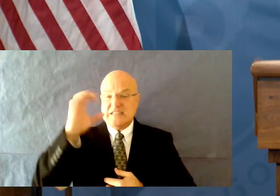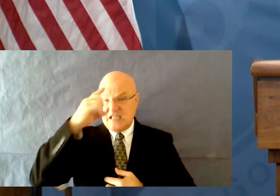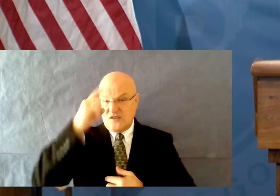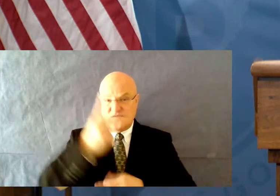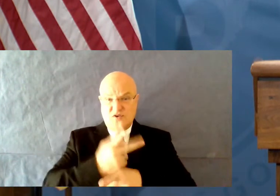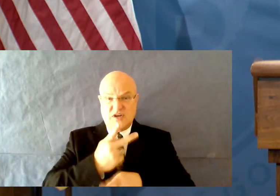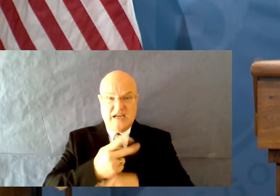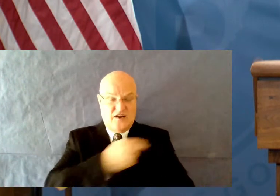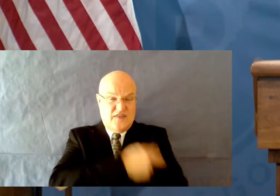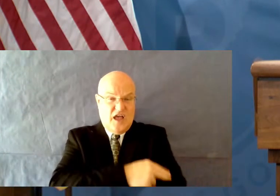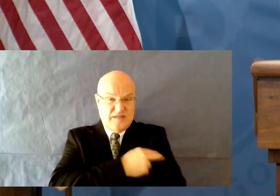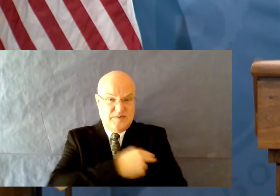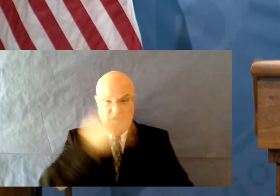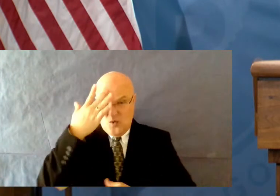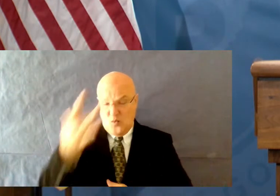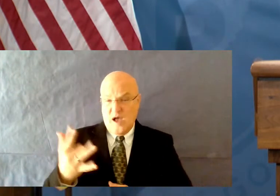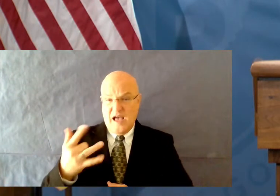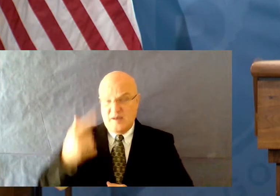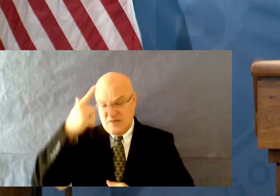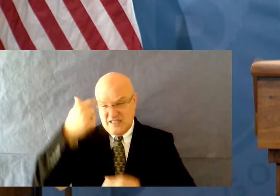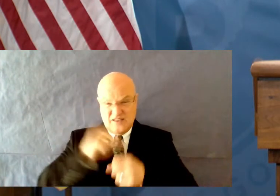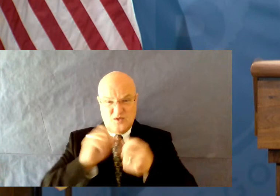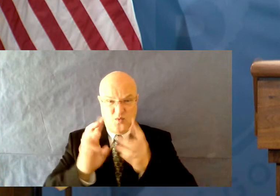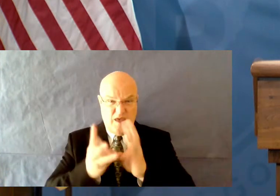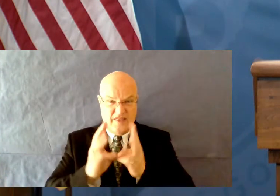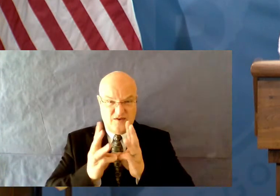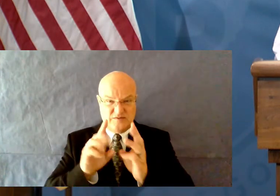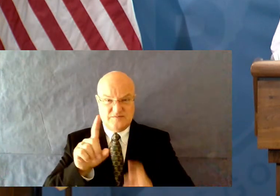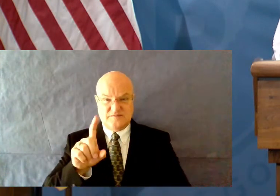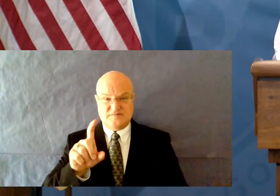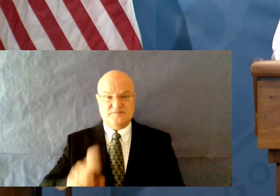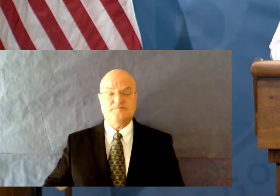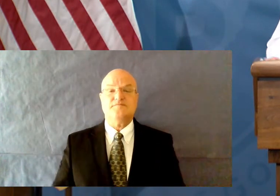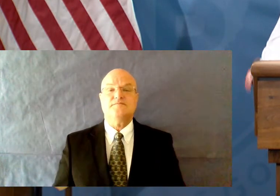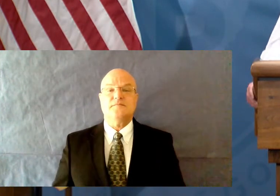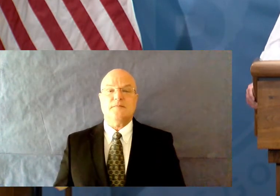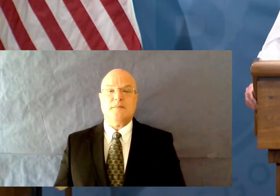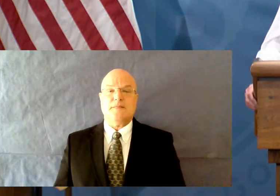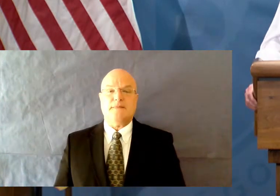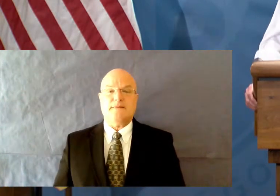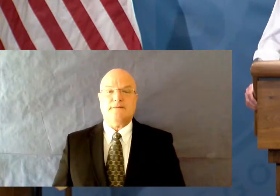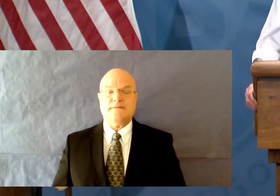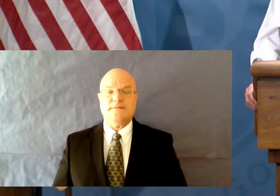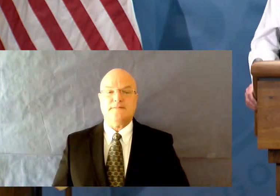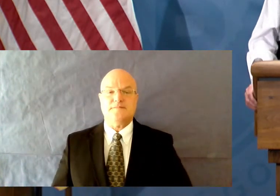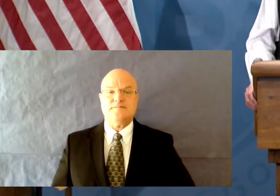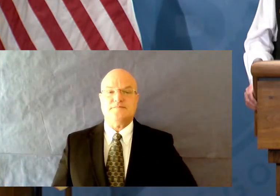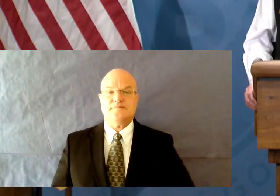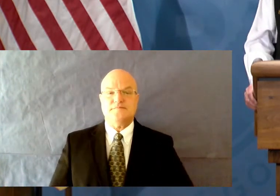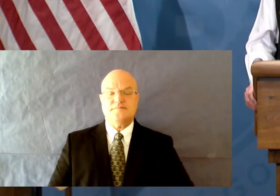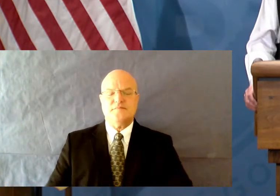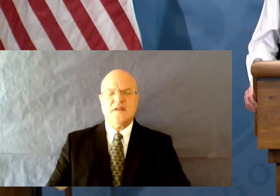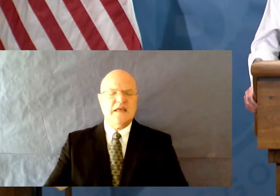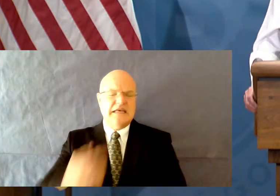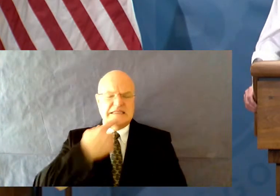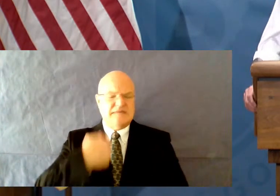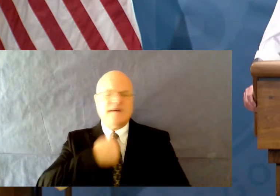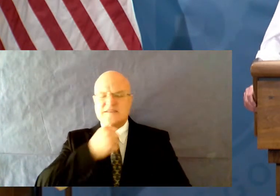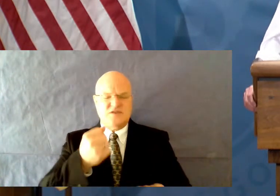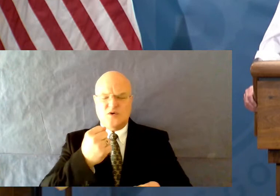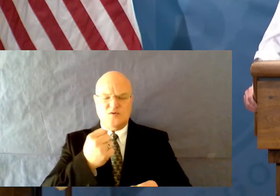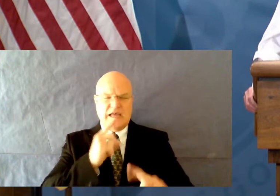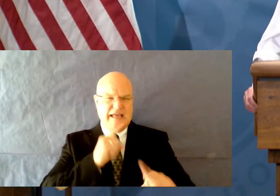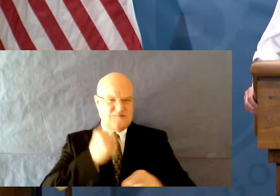care at the hospital because of this weather? I mean, and tell me if I don't get